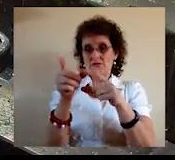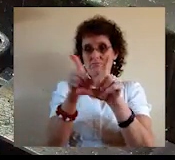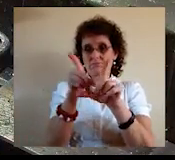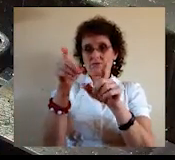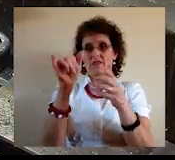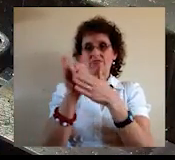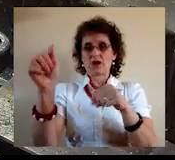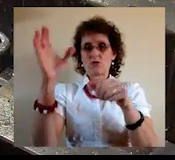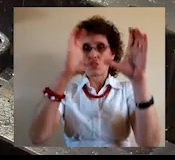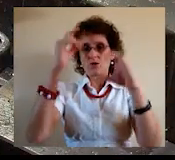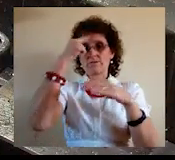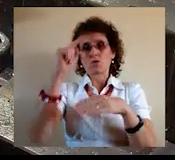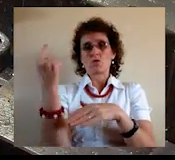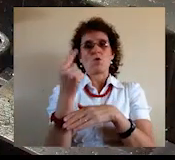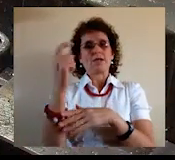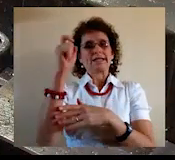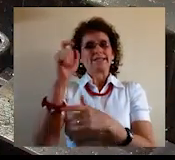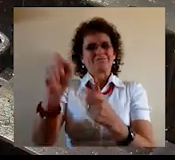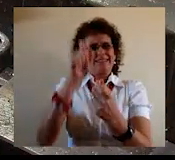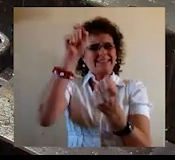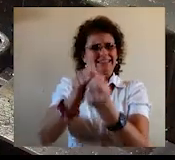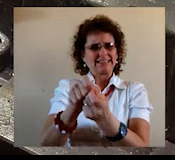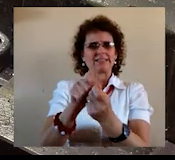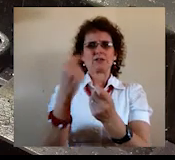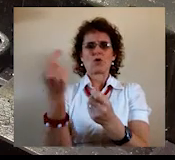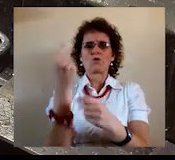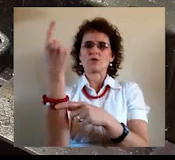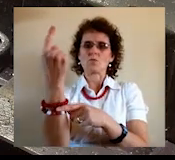be about 1 or 2 thou out of tolerance